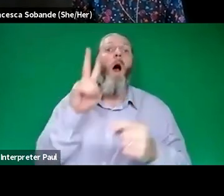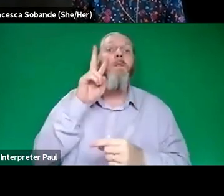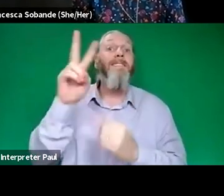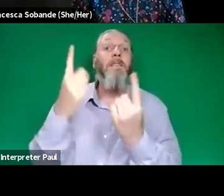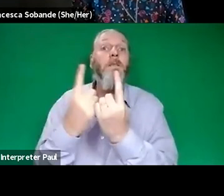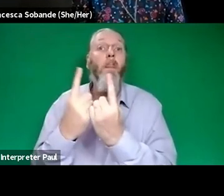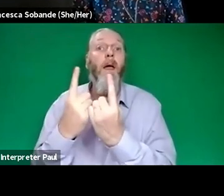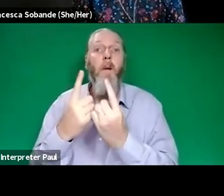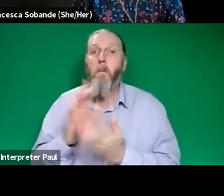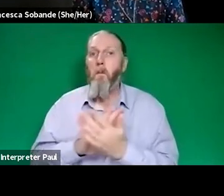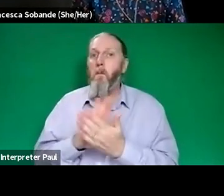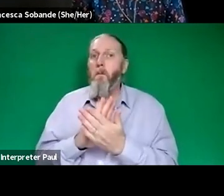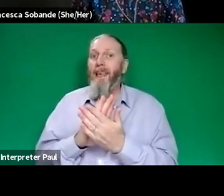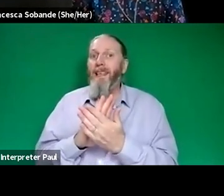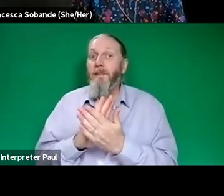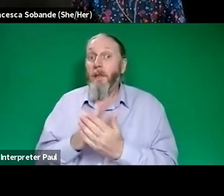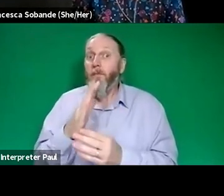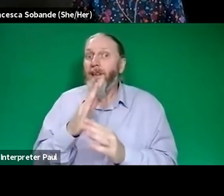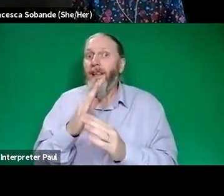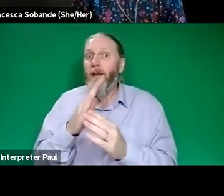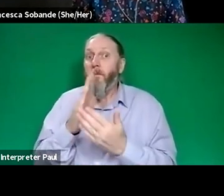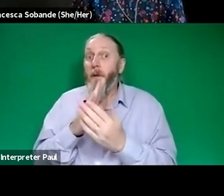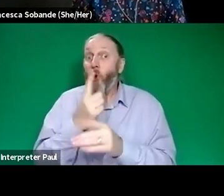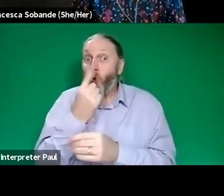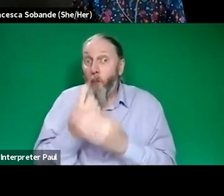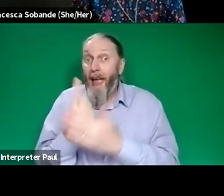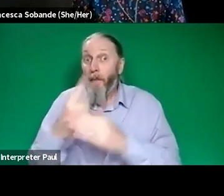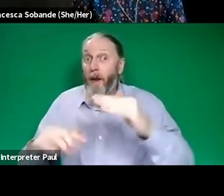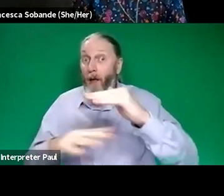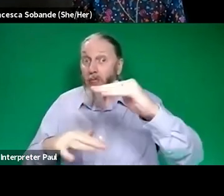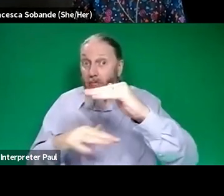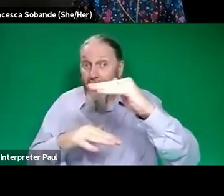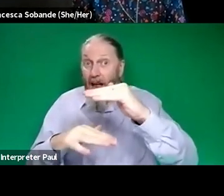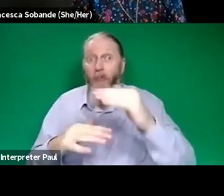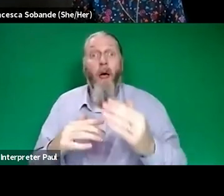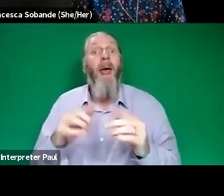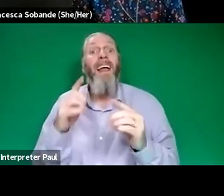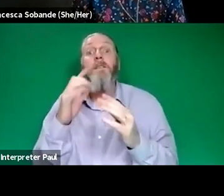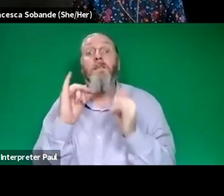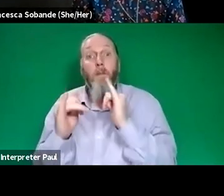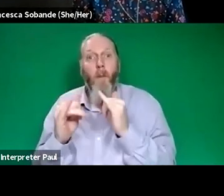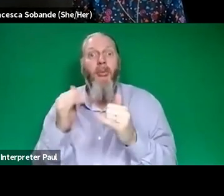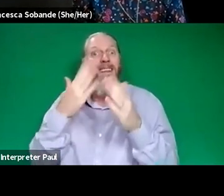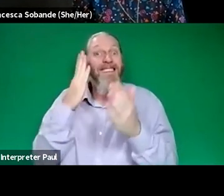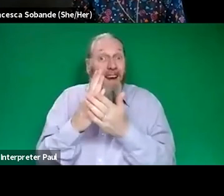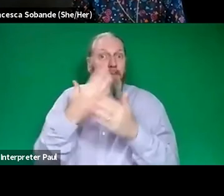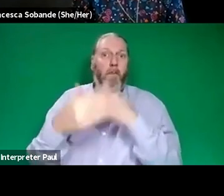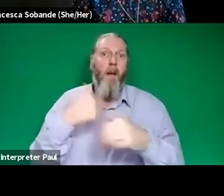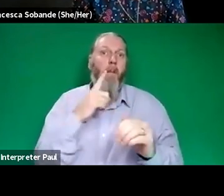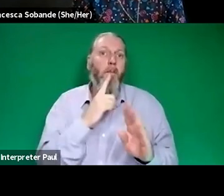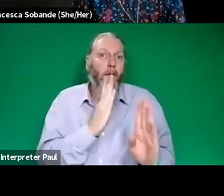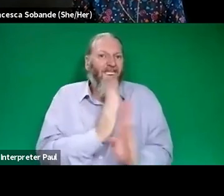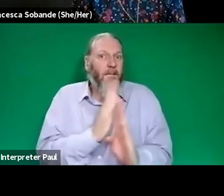can't see it means it's actually being repressed by the state, means it's being surveilled, means it's being invisibilized in particular ways. And on a final point, there's so many